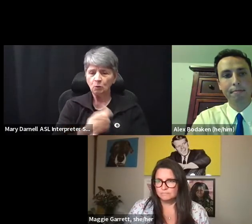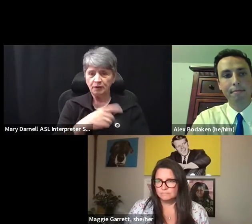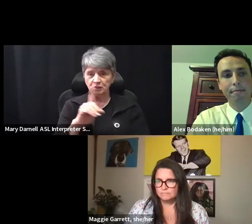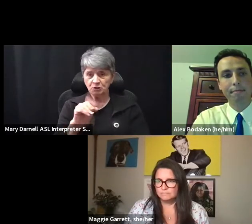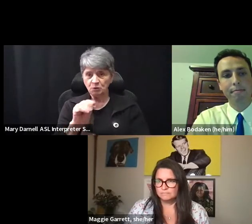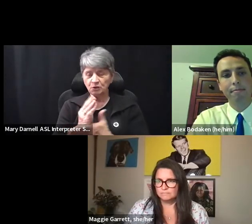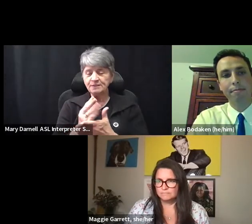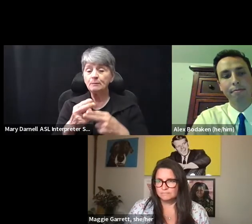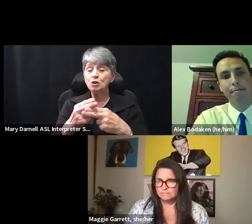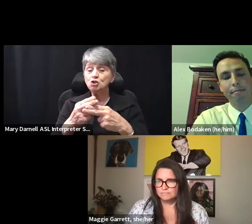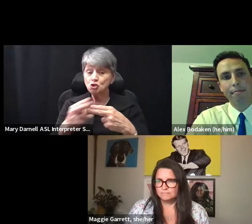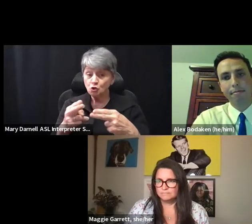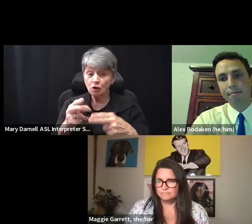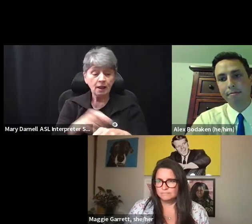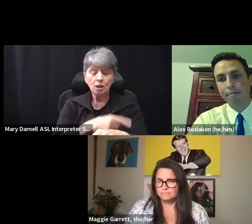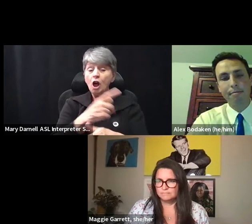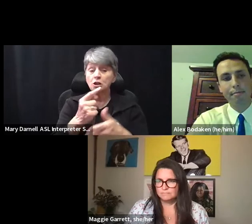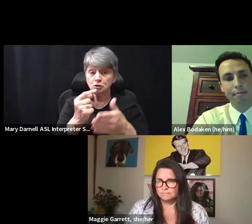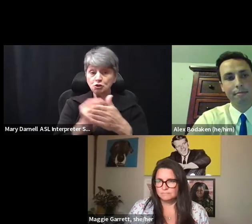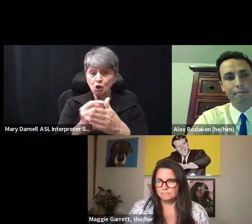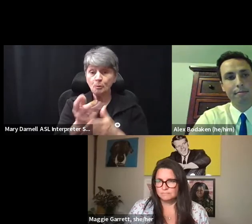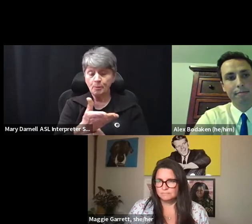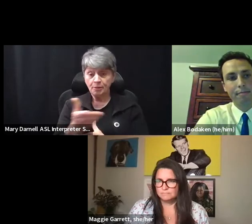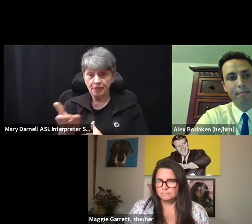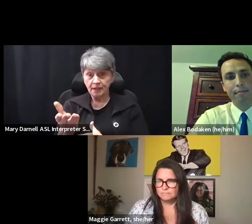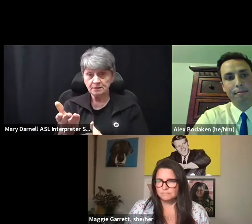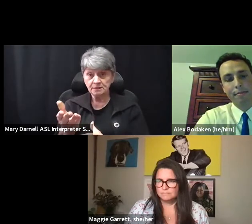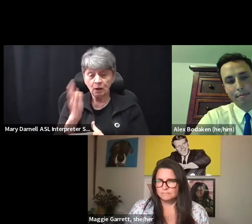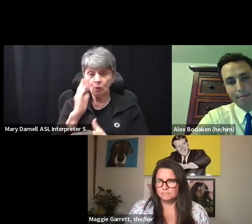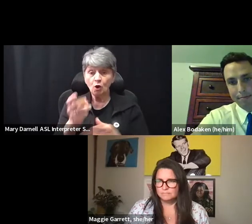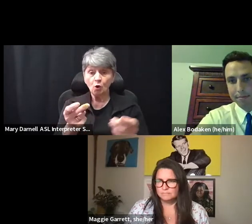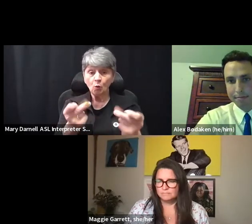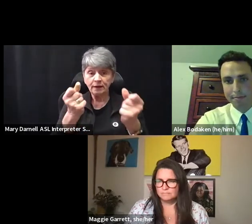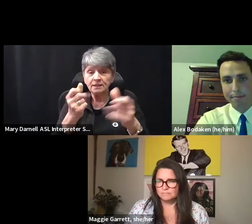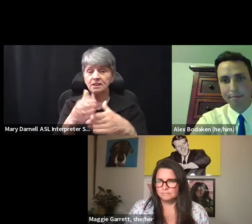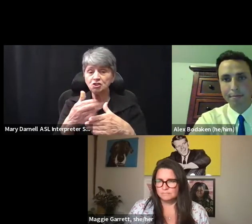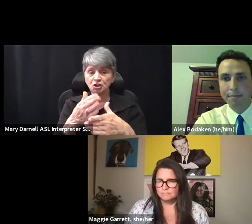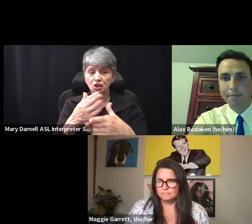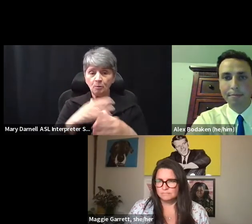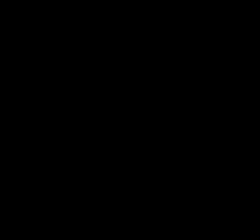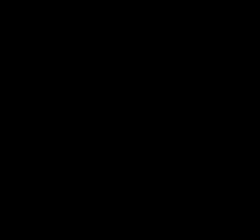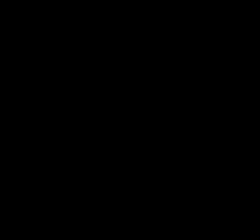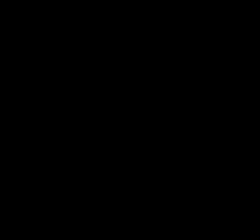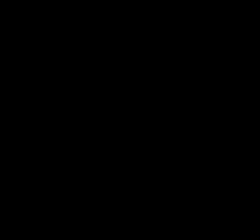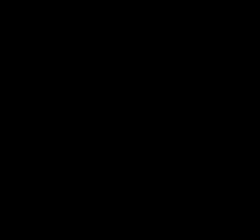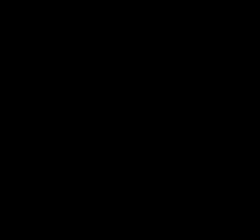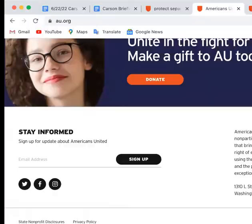long-term things that we can do. So I'm just going to quickly share my screen right here.